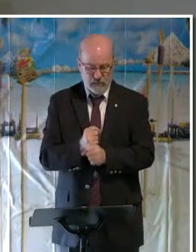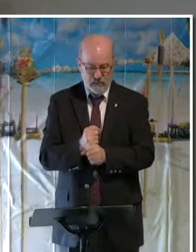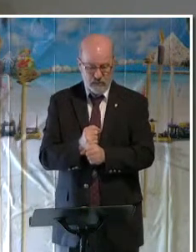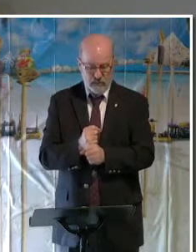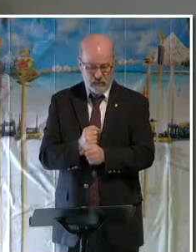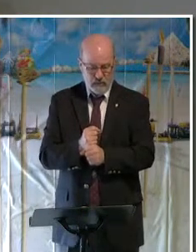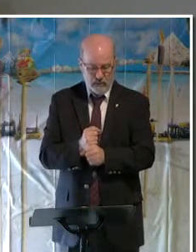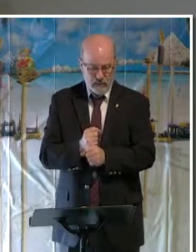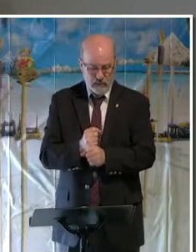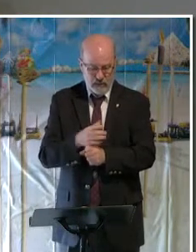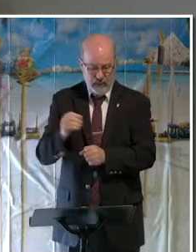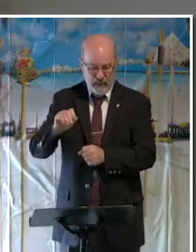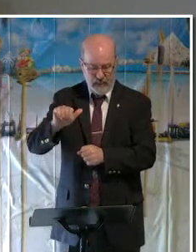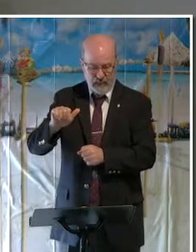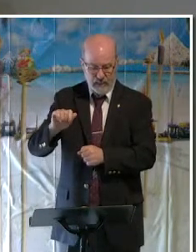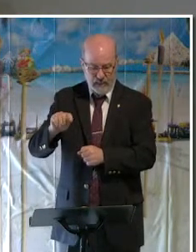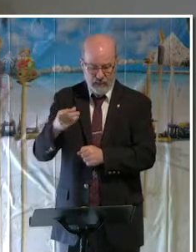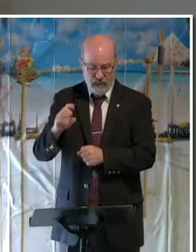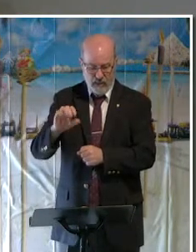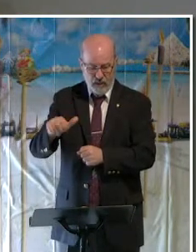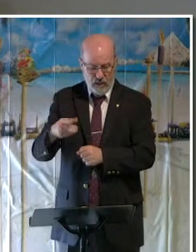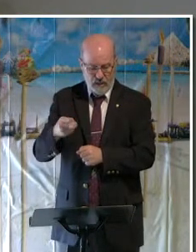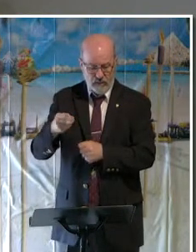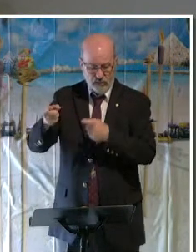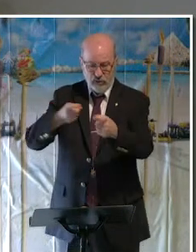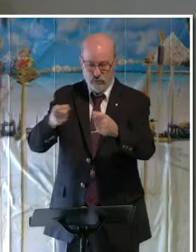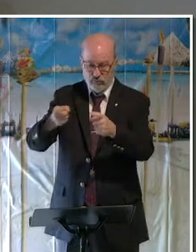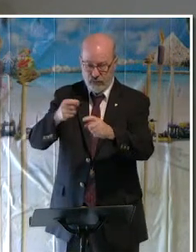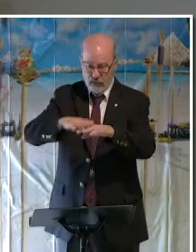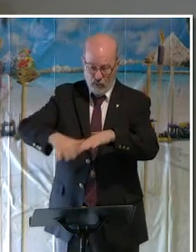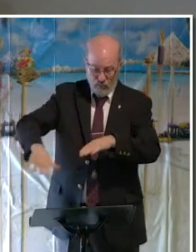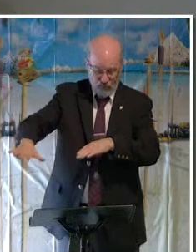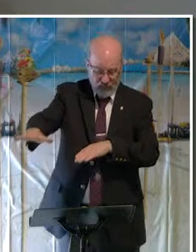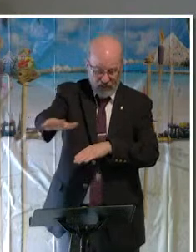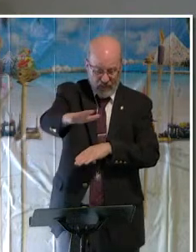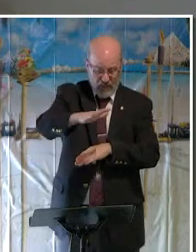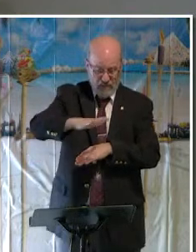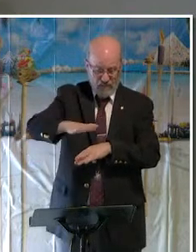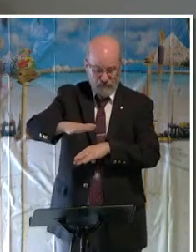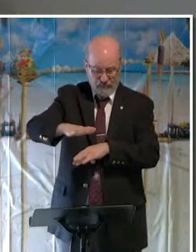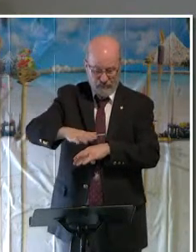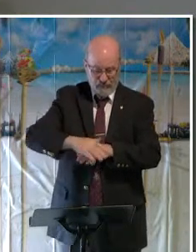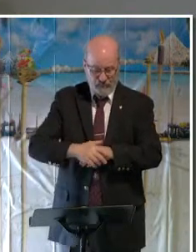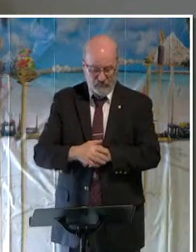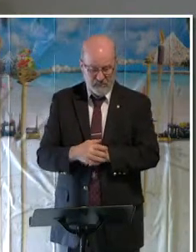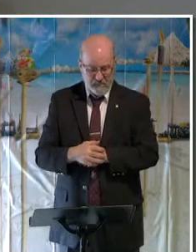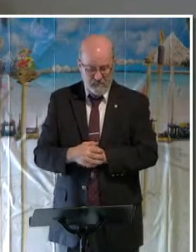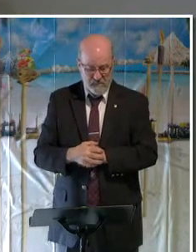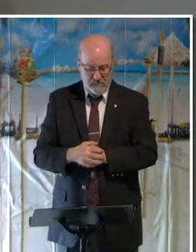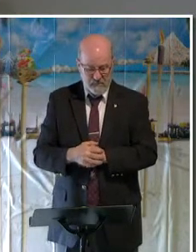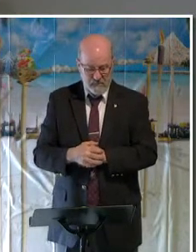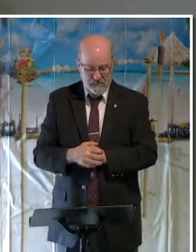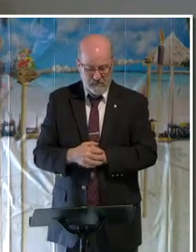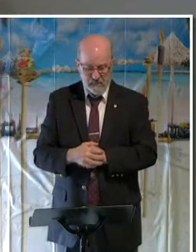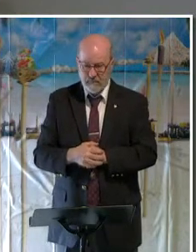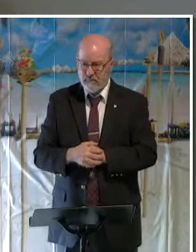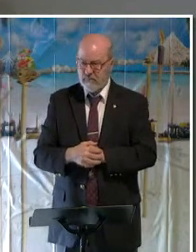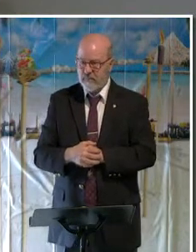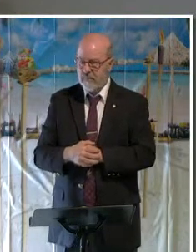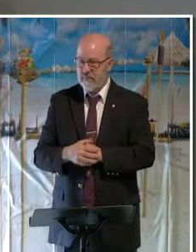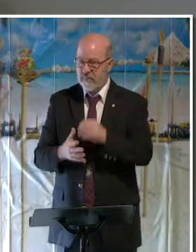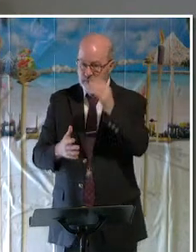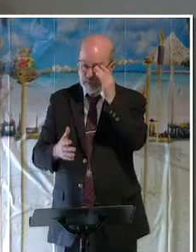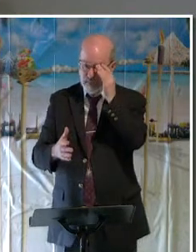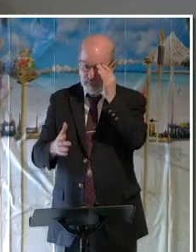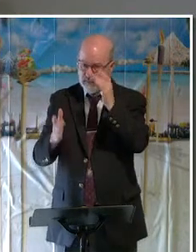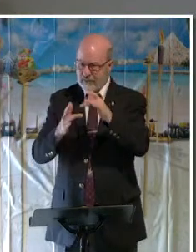6 years. And Athaliah did reign over the land. Let me just skip to